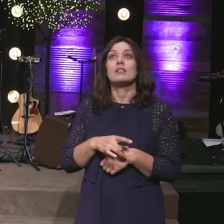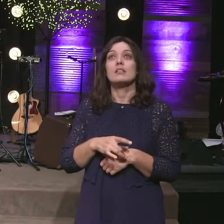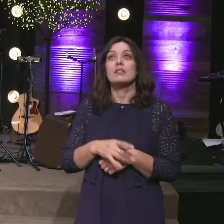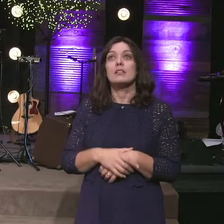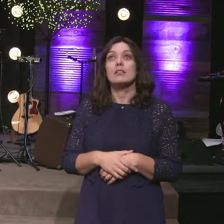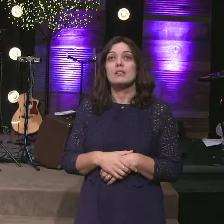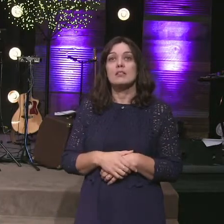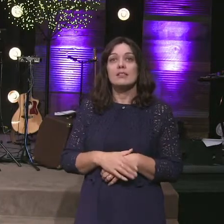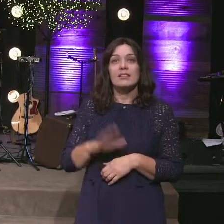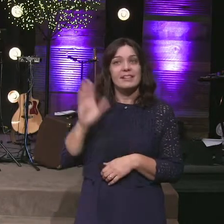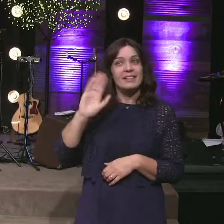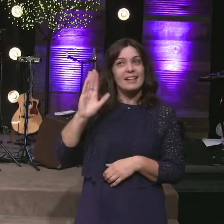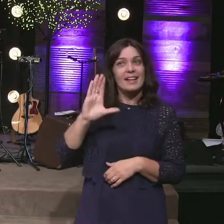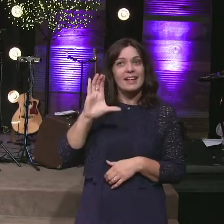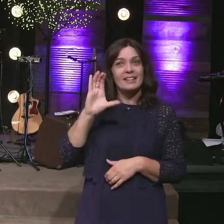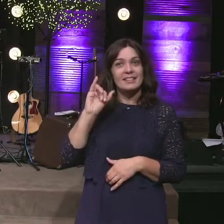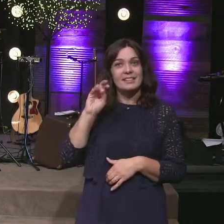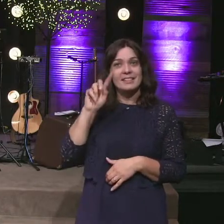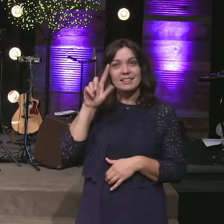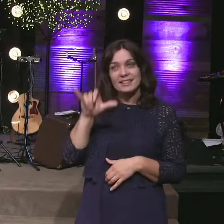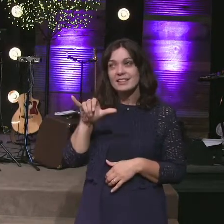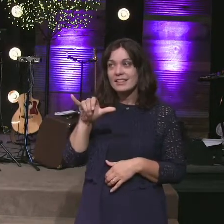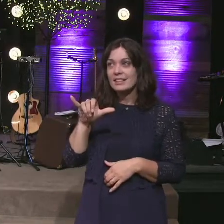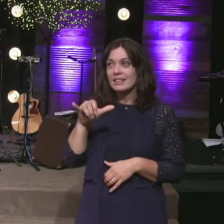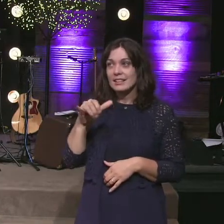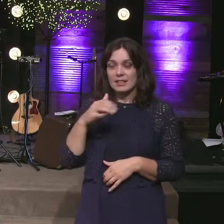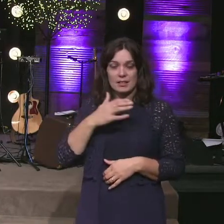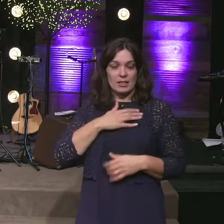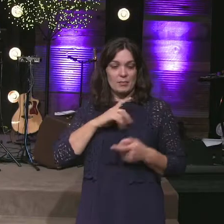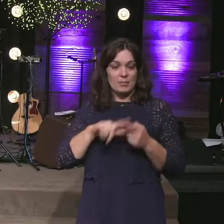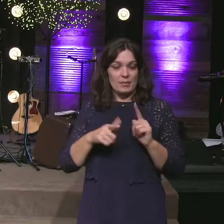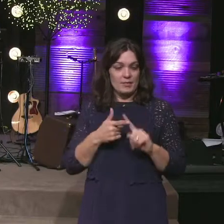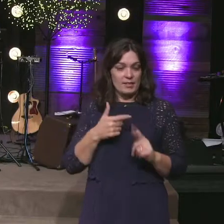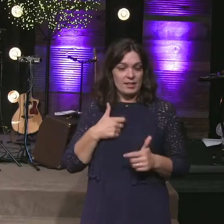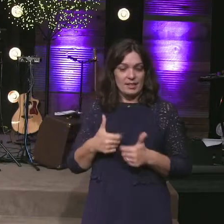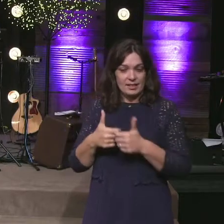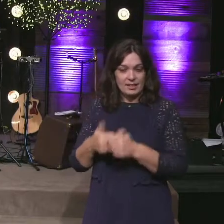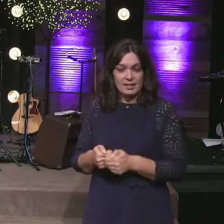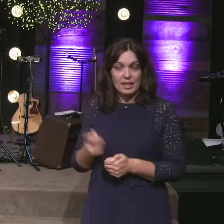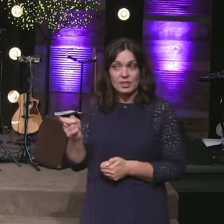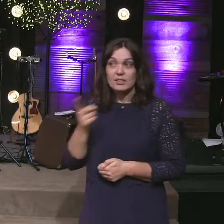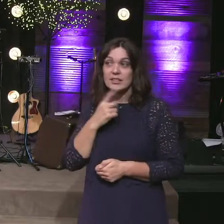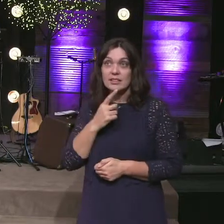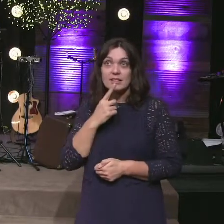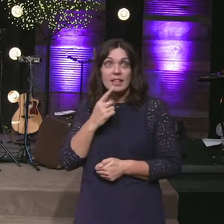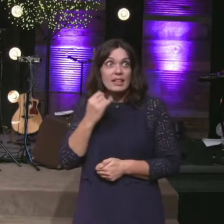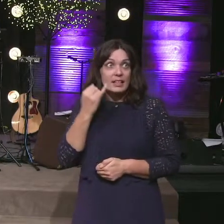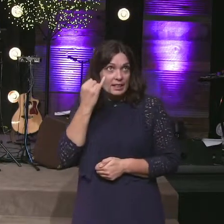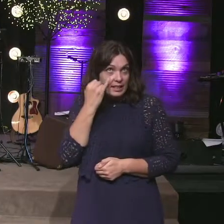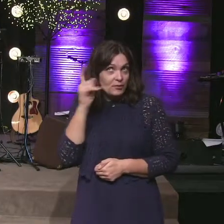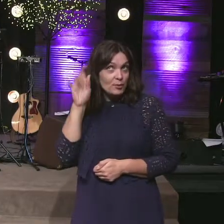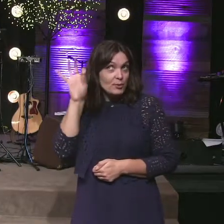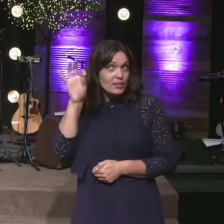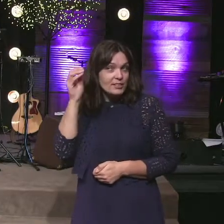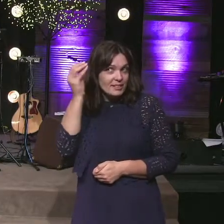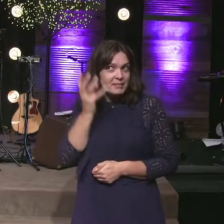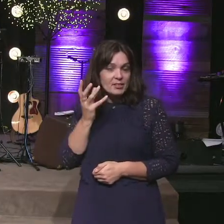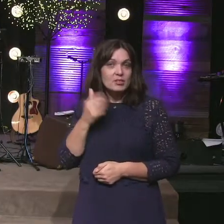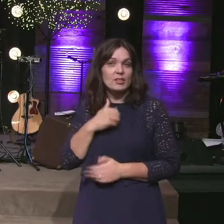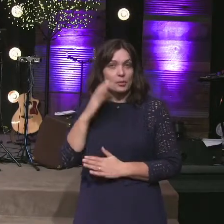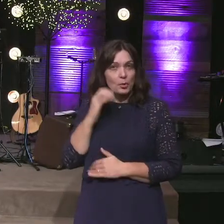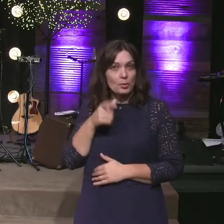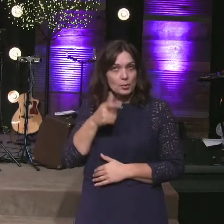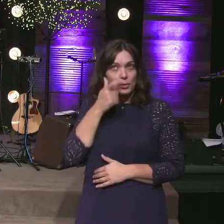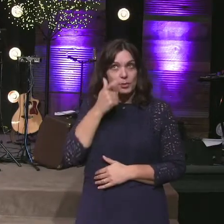Hi, Cindy. I text my friend, said she told me, anytime you're preaching, let me know. So I hope you're out there,